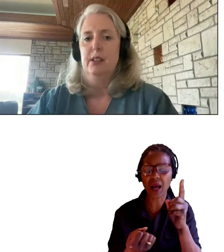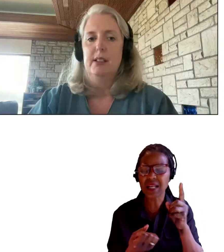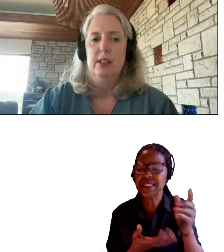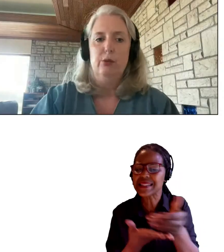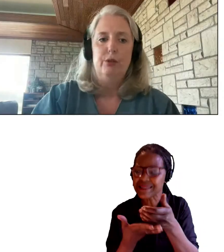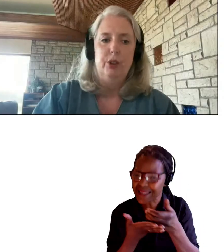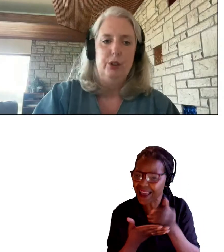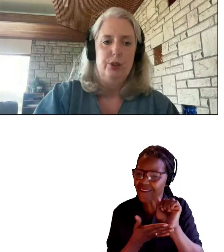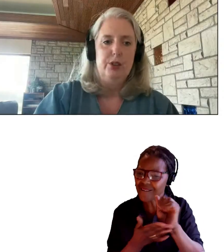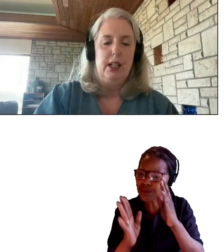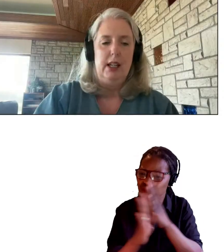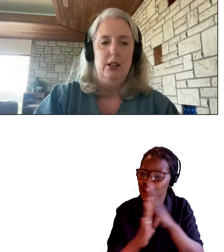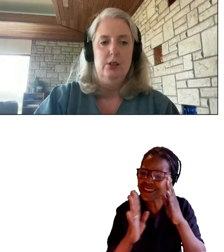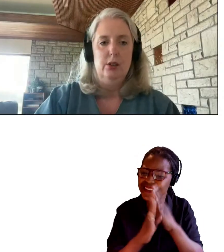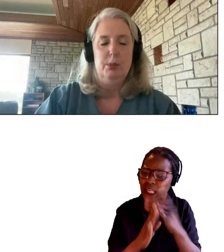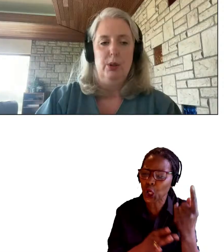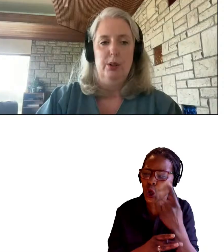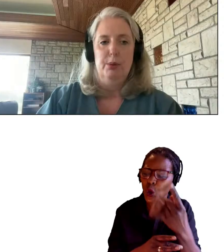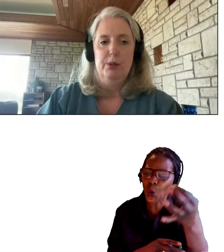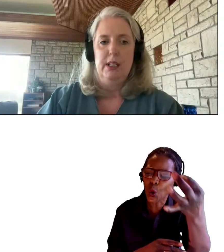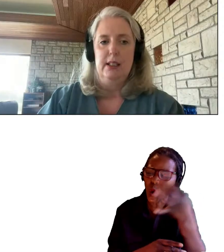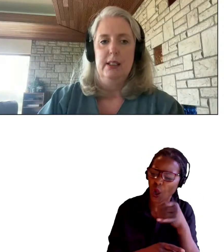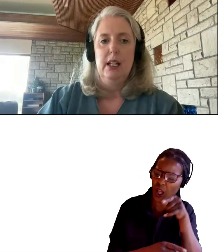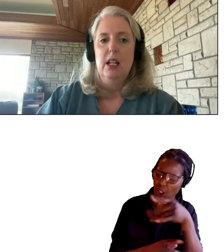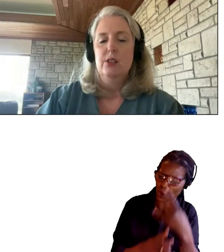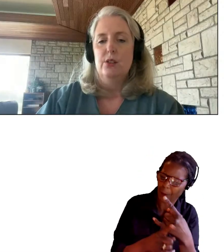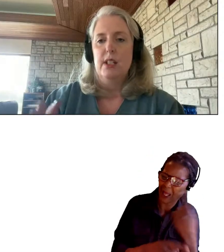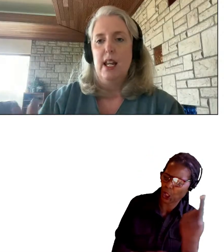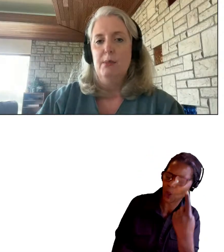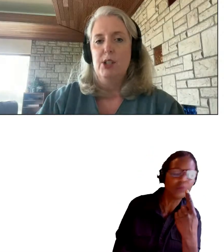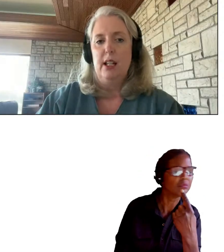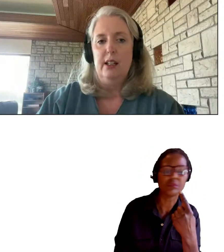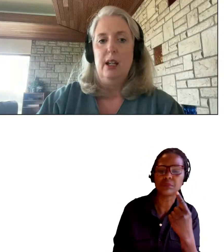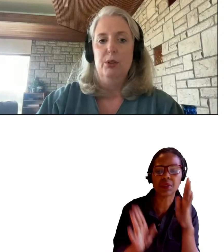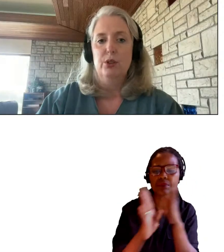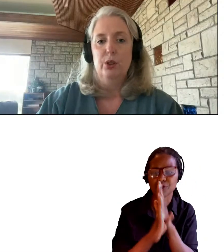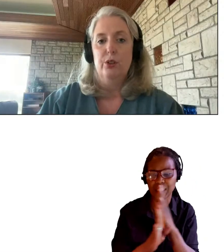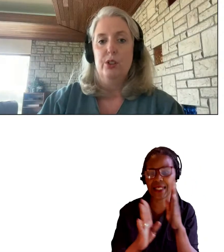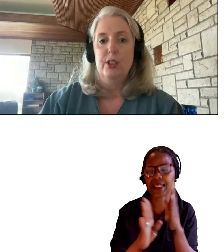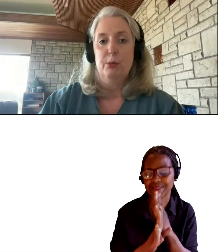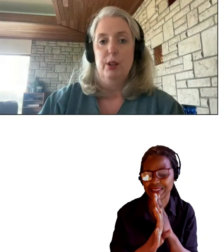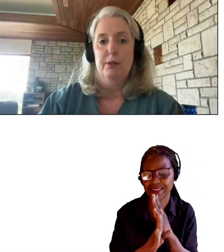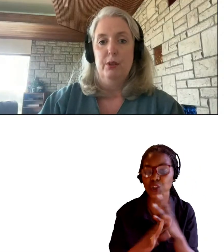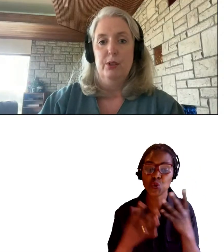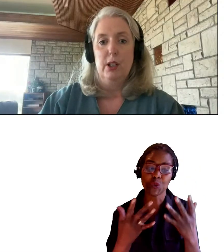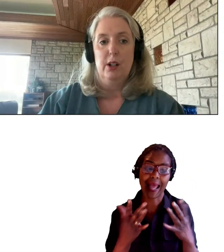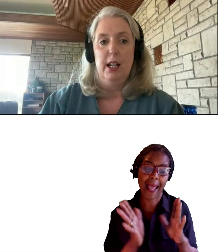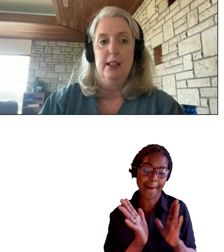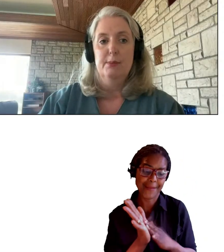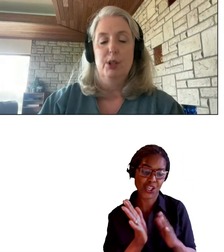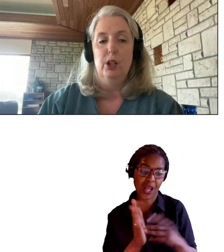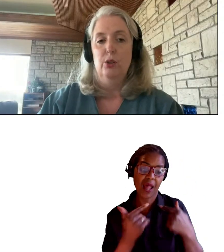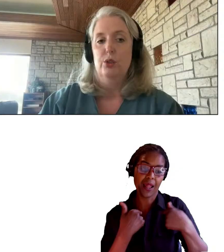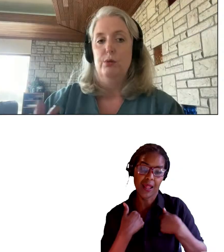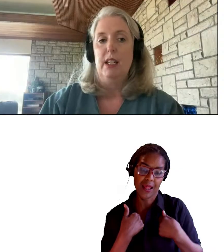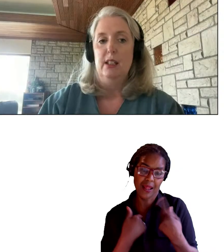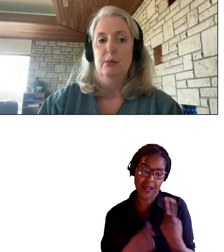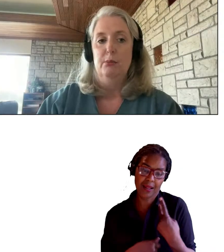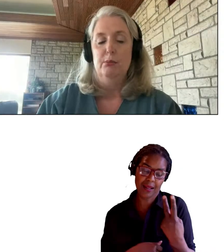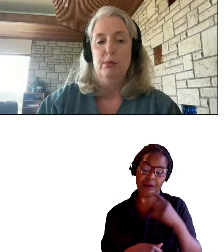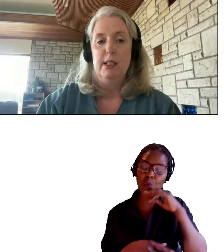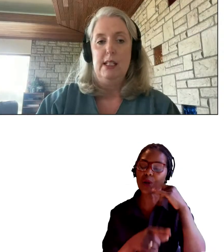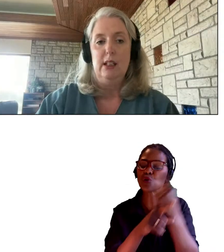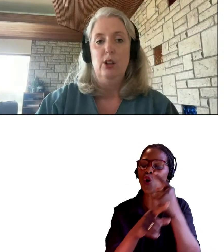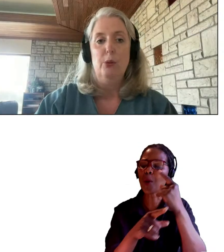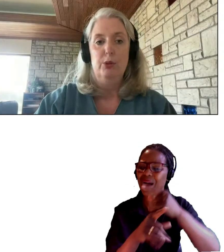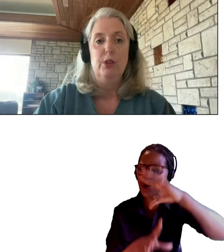of the applicants and the reviewers who took part in the process. So today, Michelle and I will talk through a summary of those learnings, but you can also read